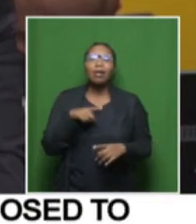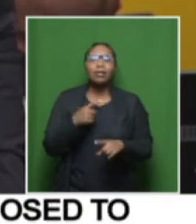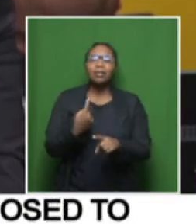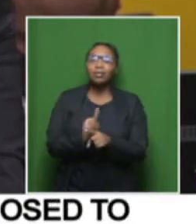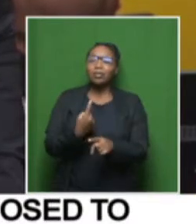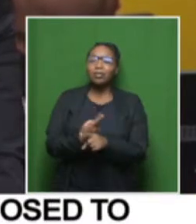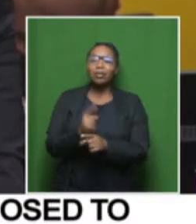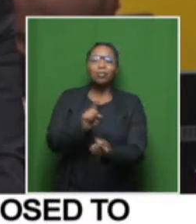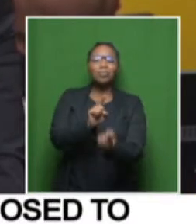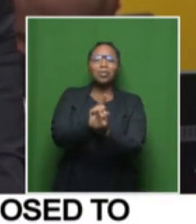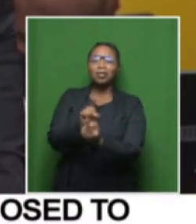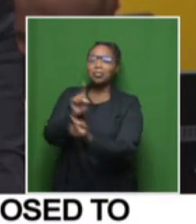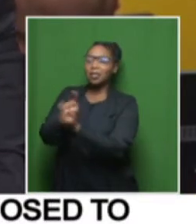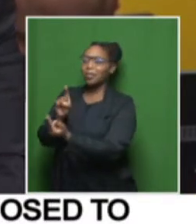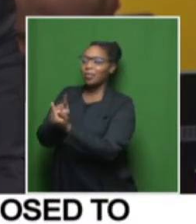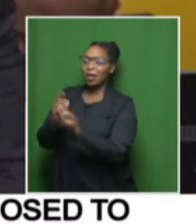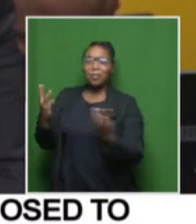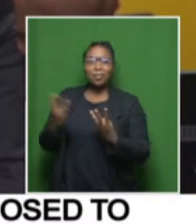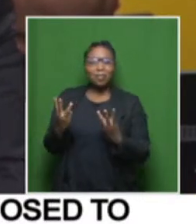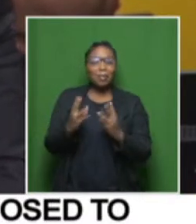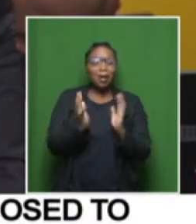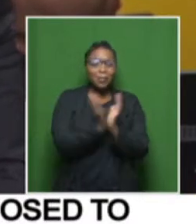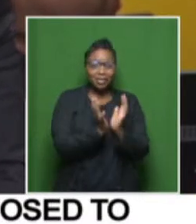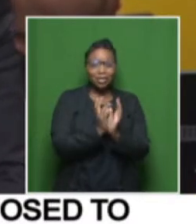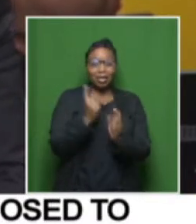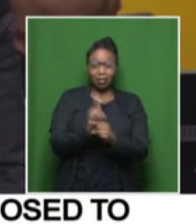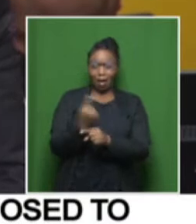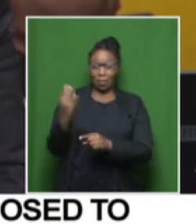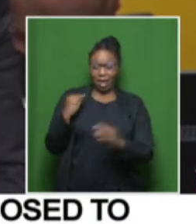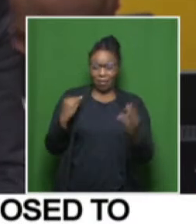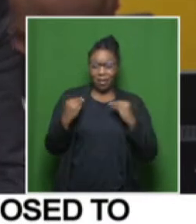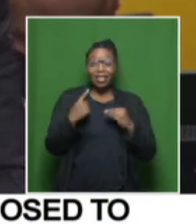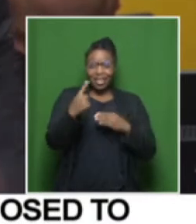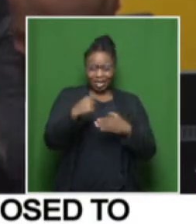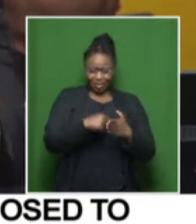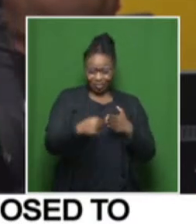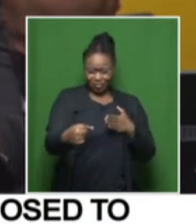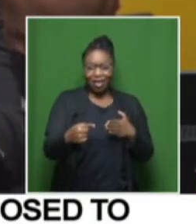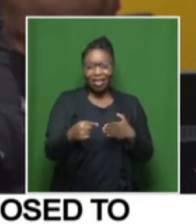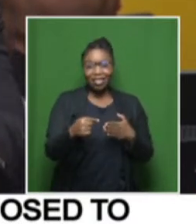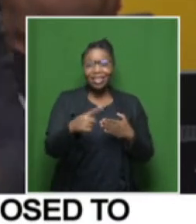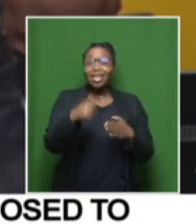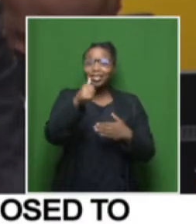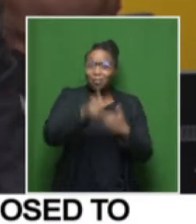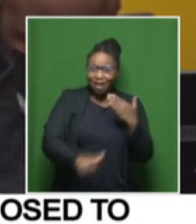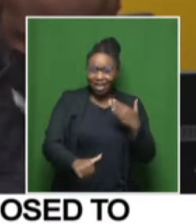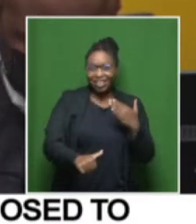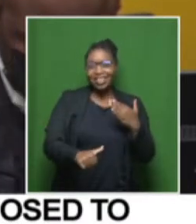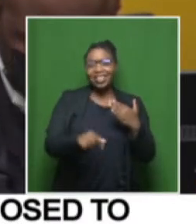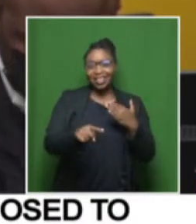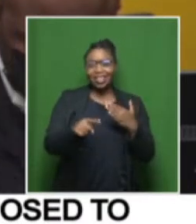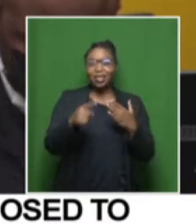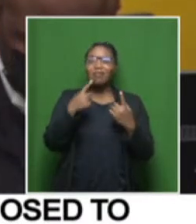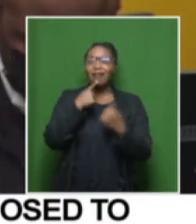Regulation 28. Next month in the Gazette, March.